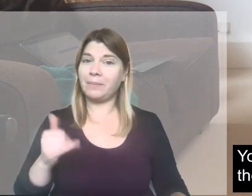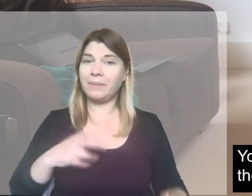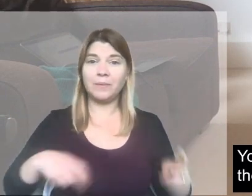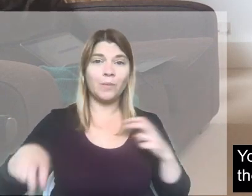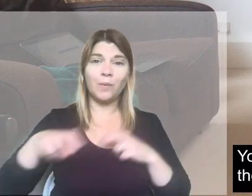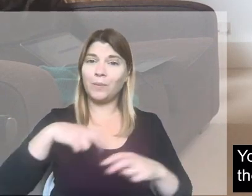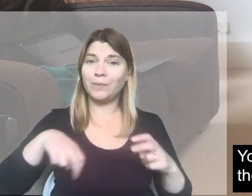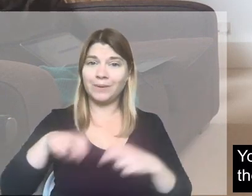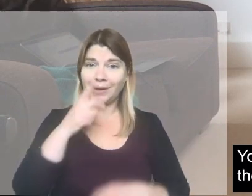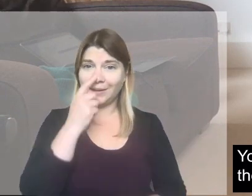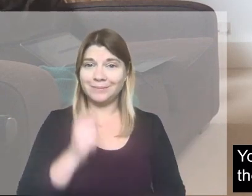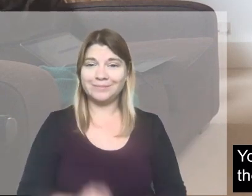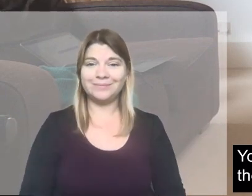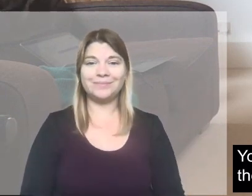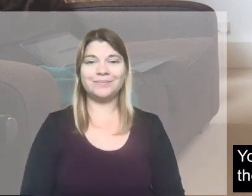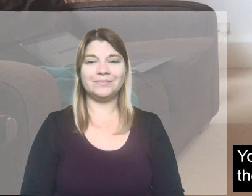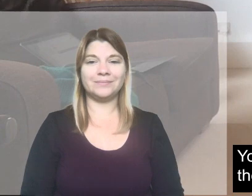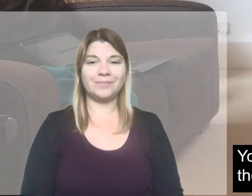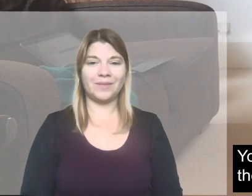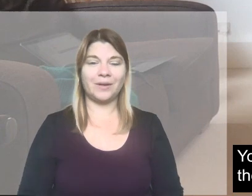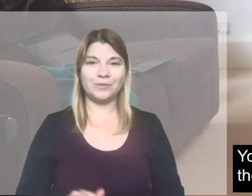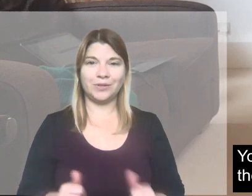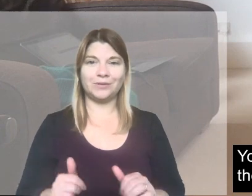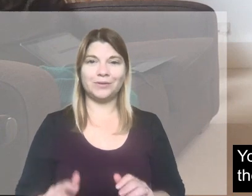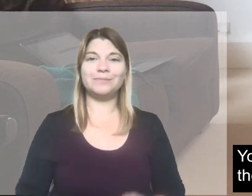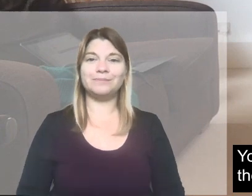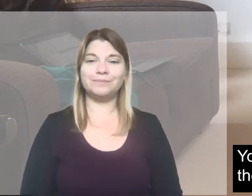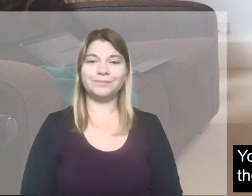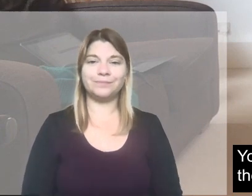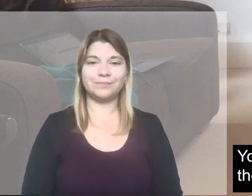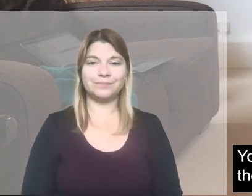Find ways to travel around the space that you're in.